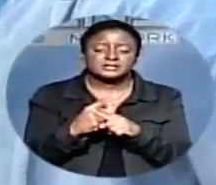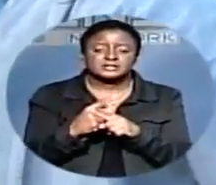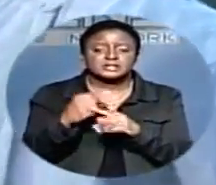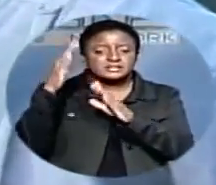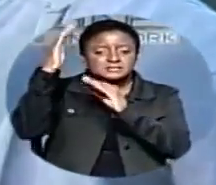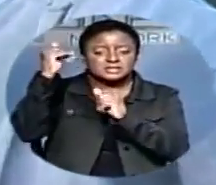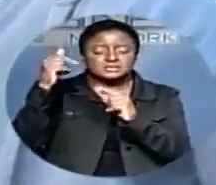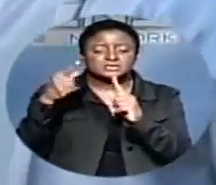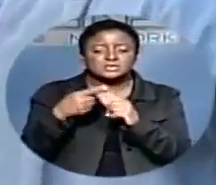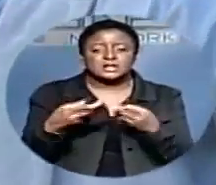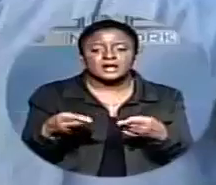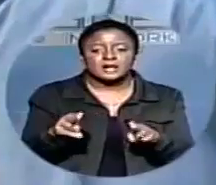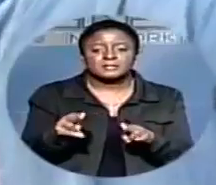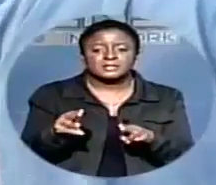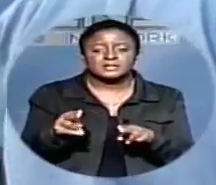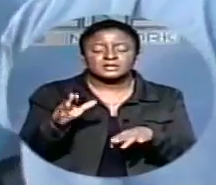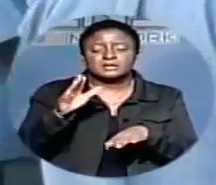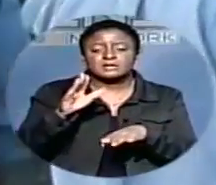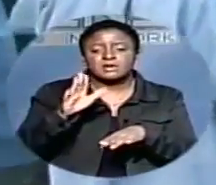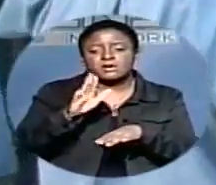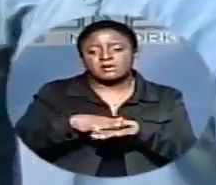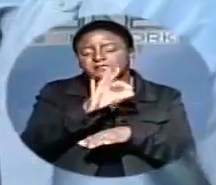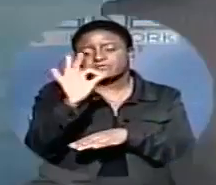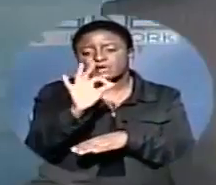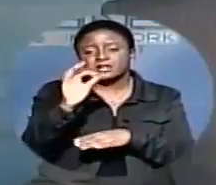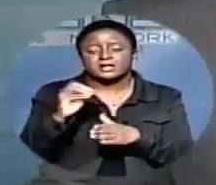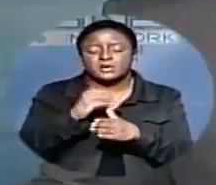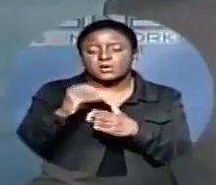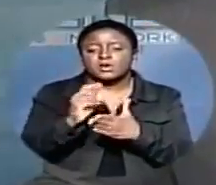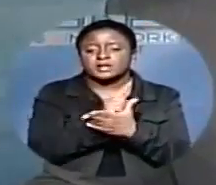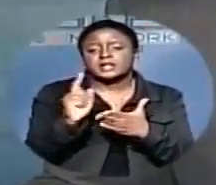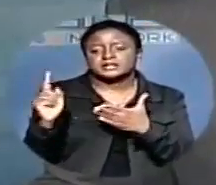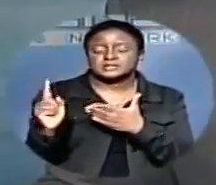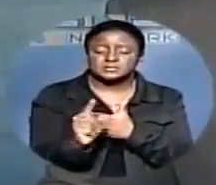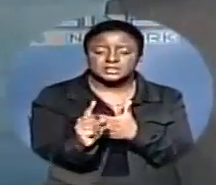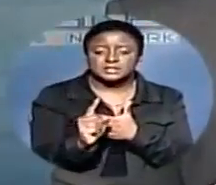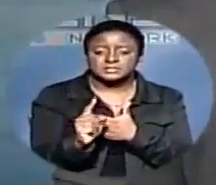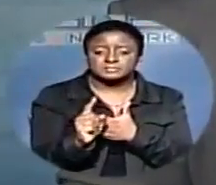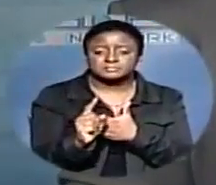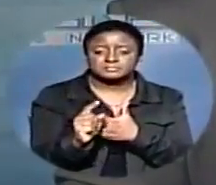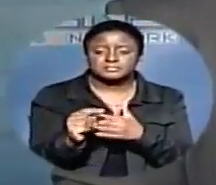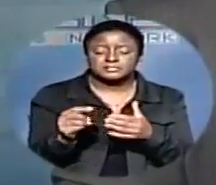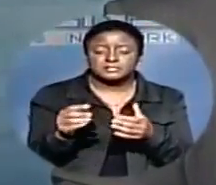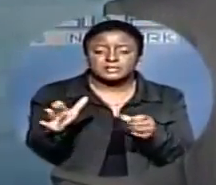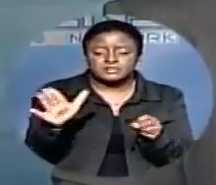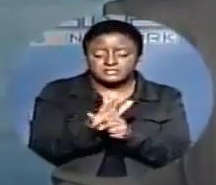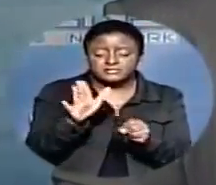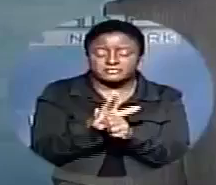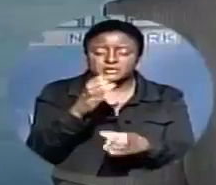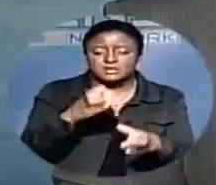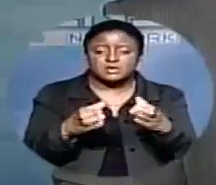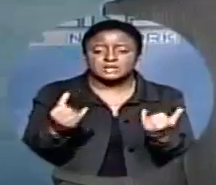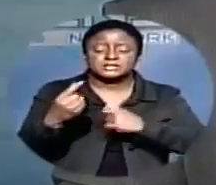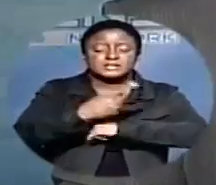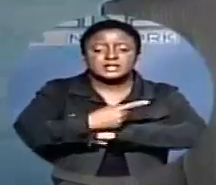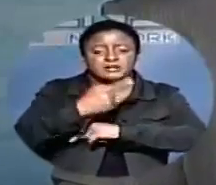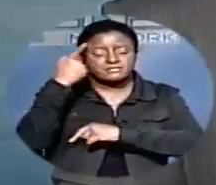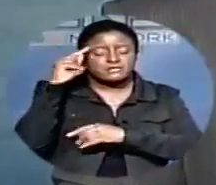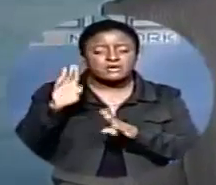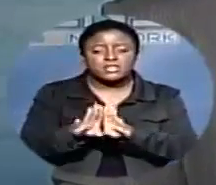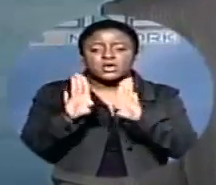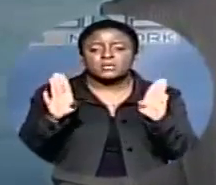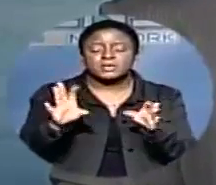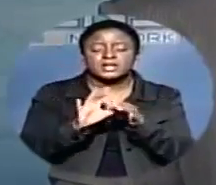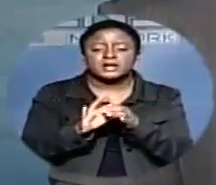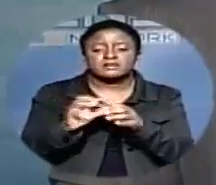sometime on Friday or next week. Well, it was a packed court today for the opening of the striking customs and